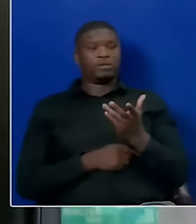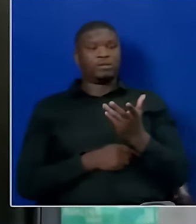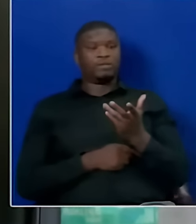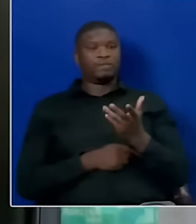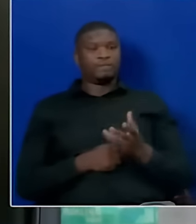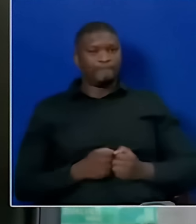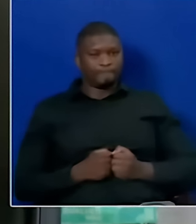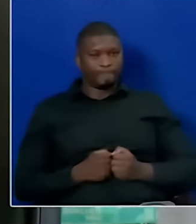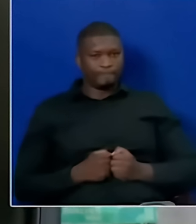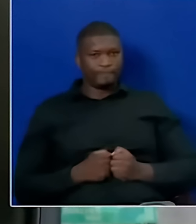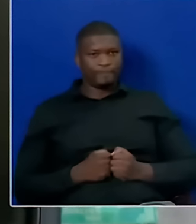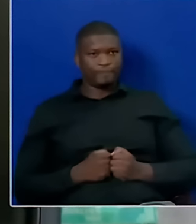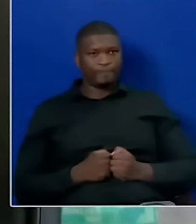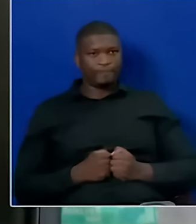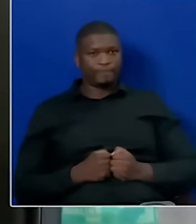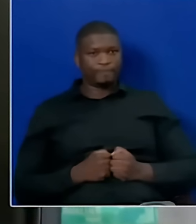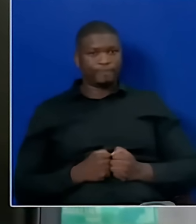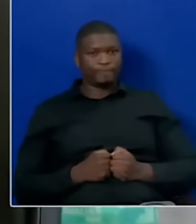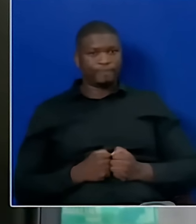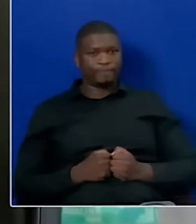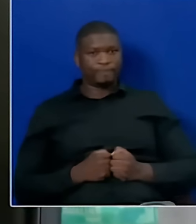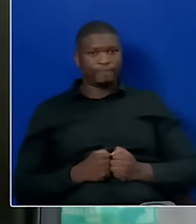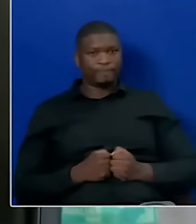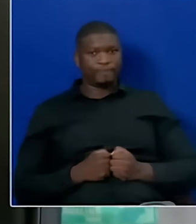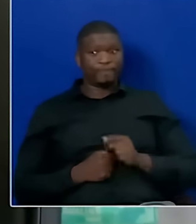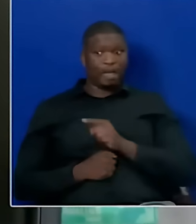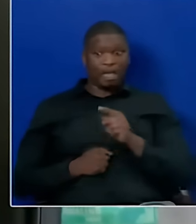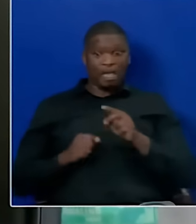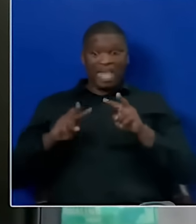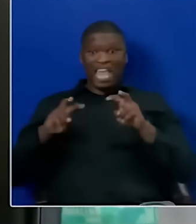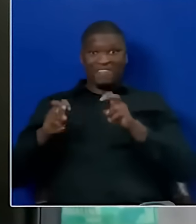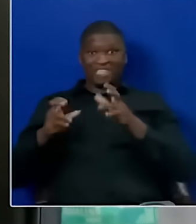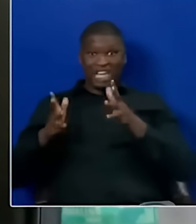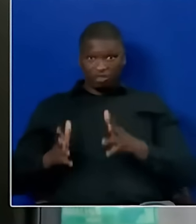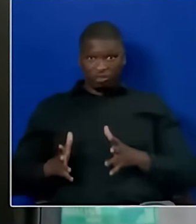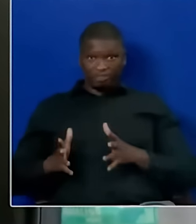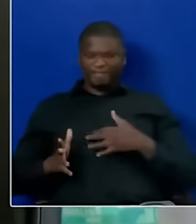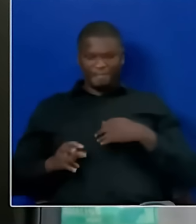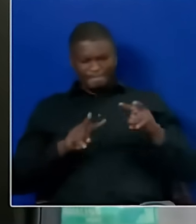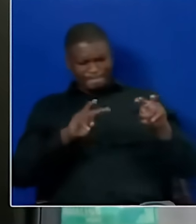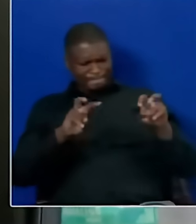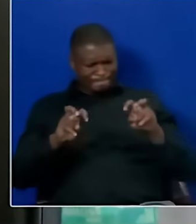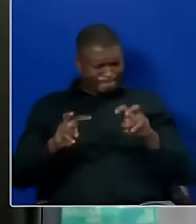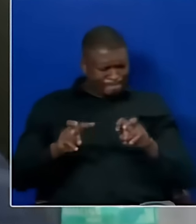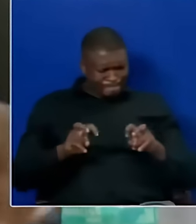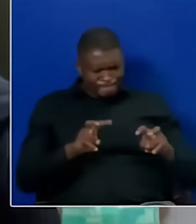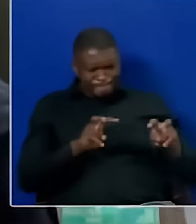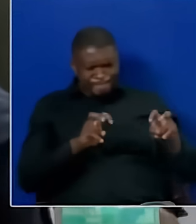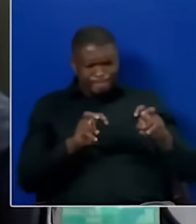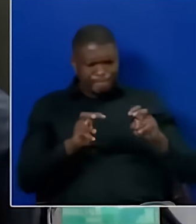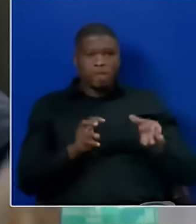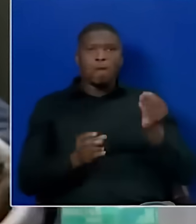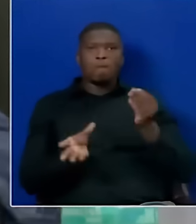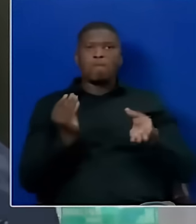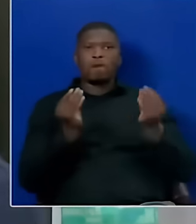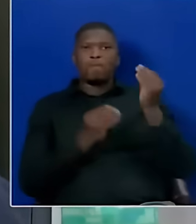the investigation, through their own investigation, they come across information that case